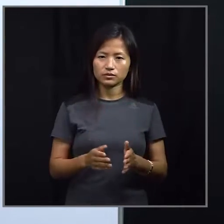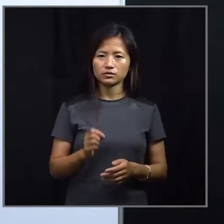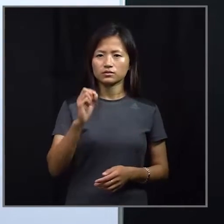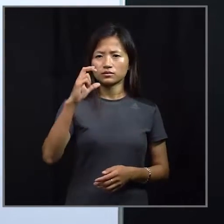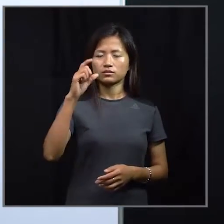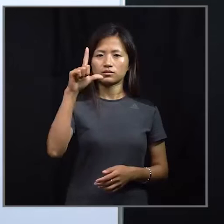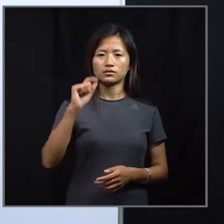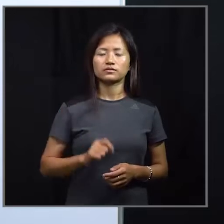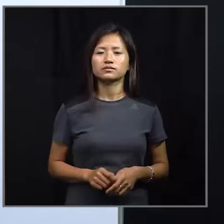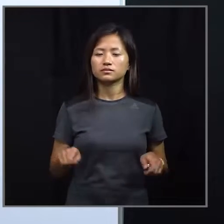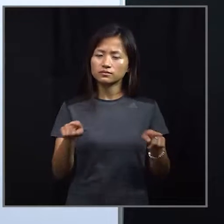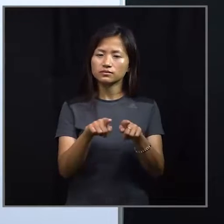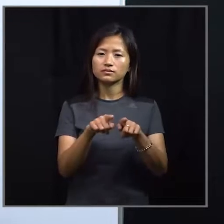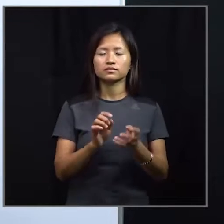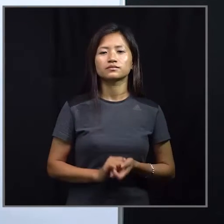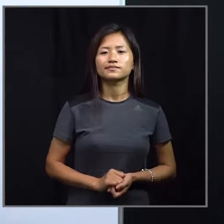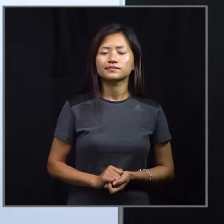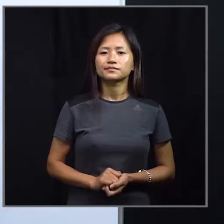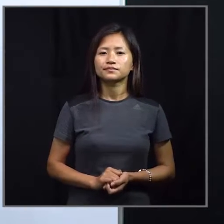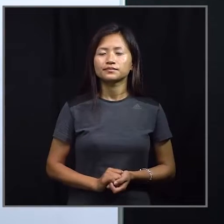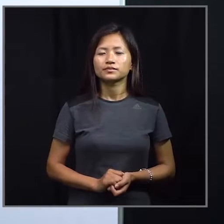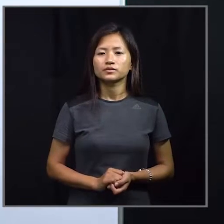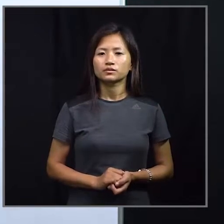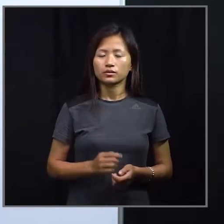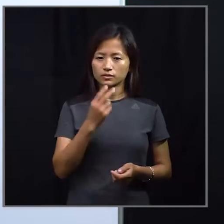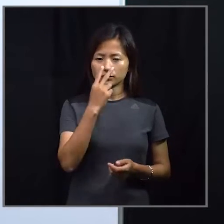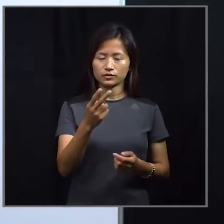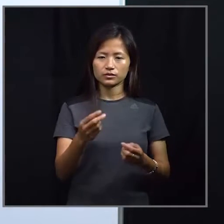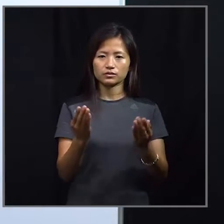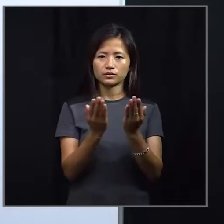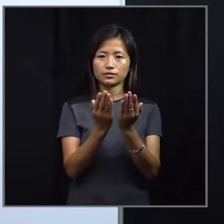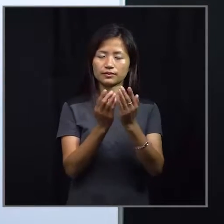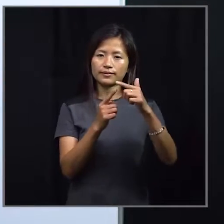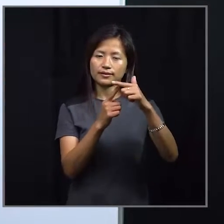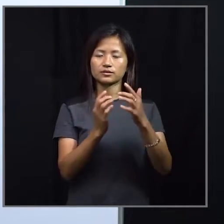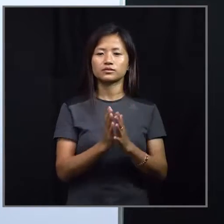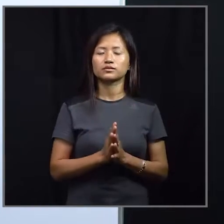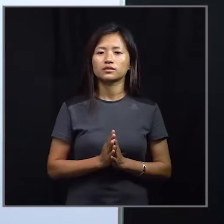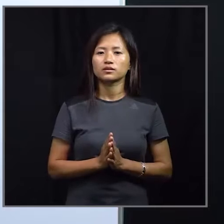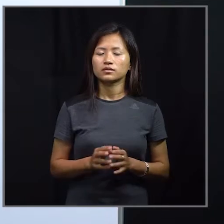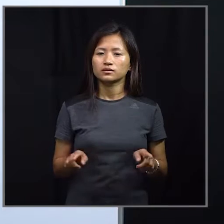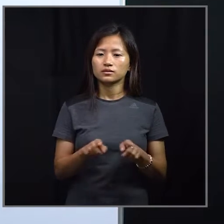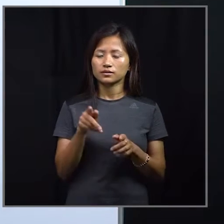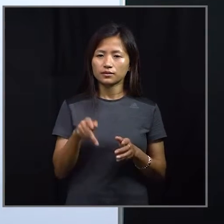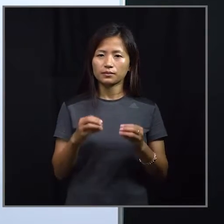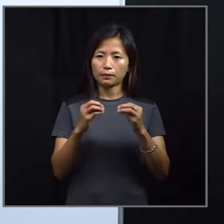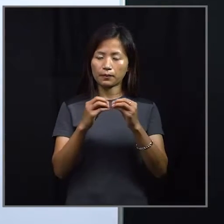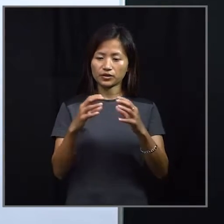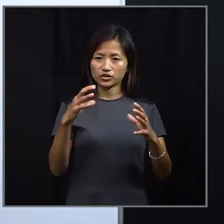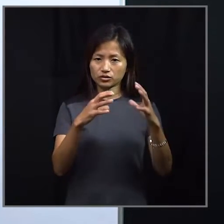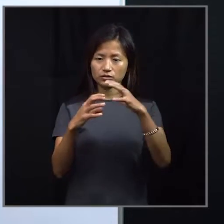well. So what is microeconomics? You might want to refer your textbook. It says it's a branch of economic